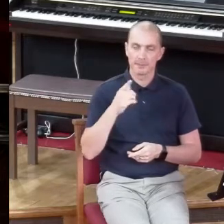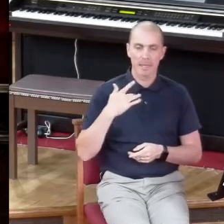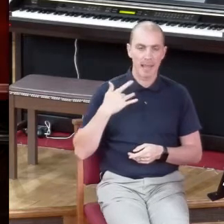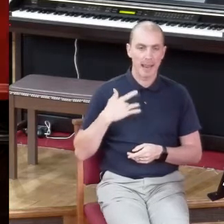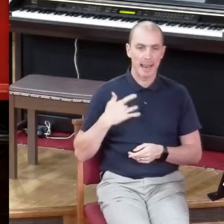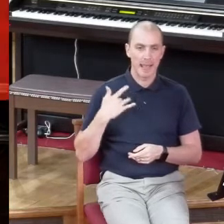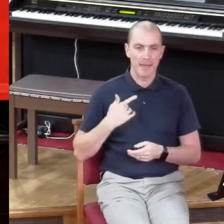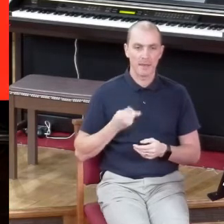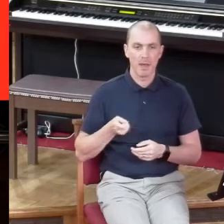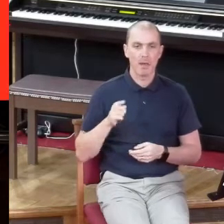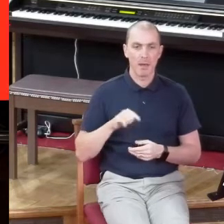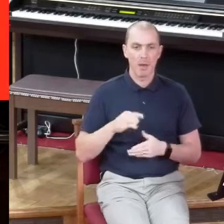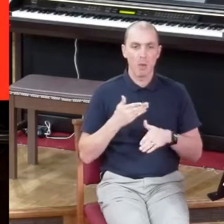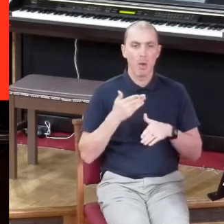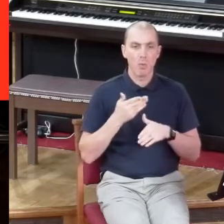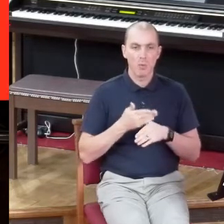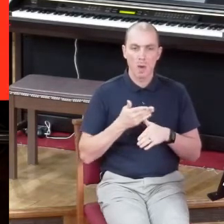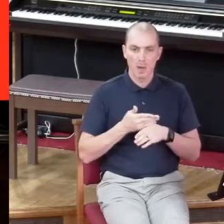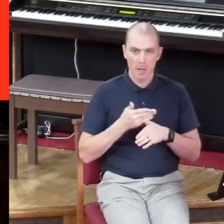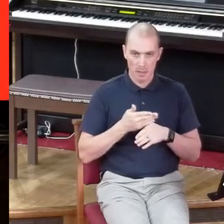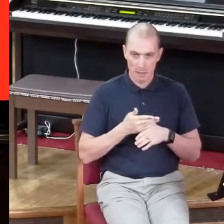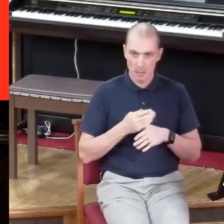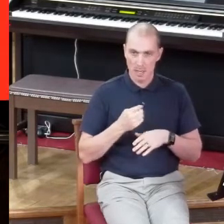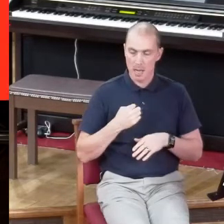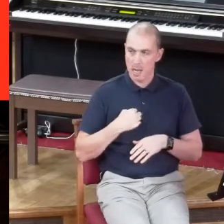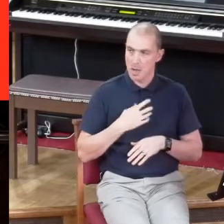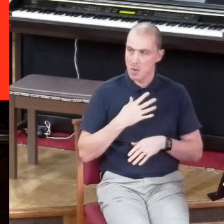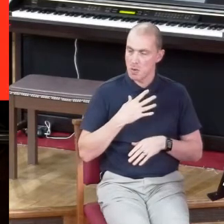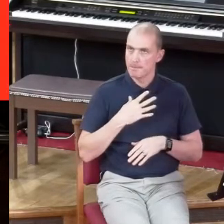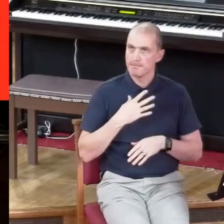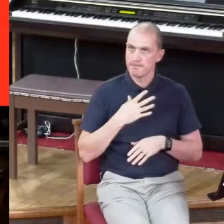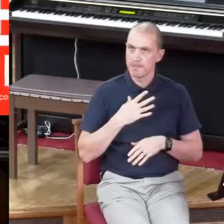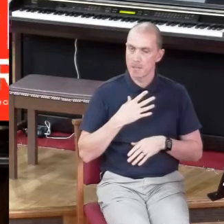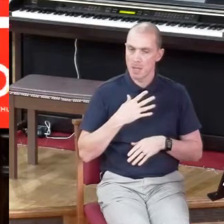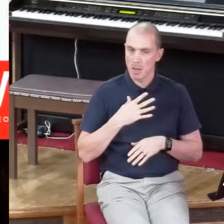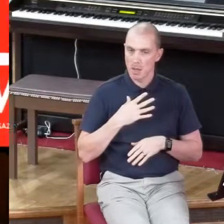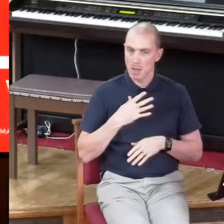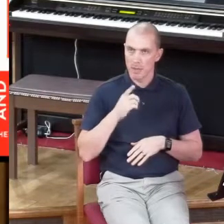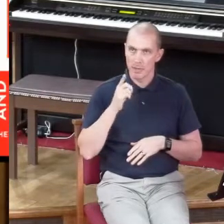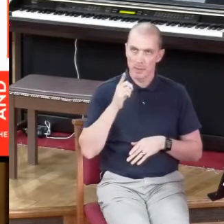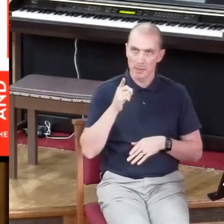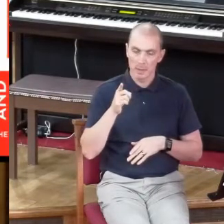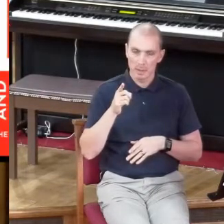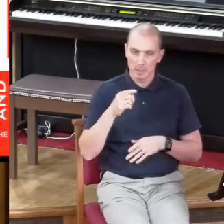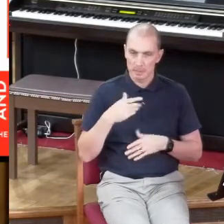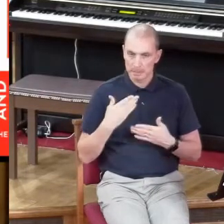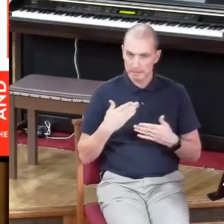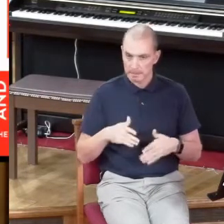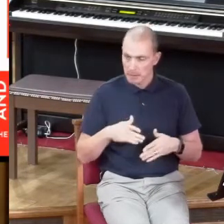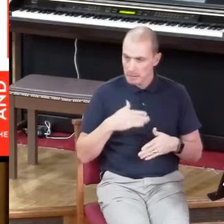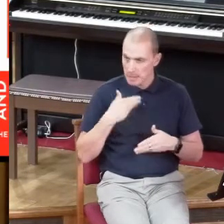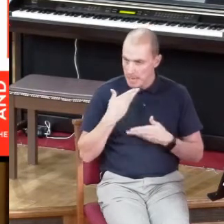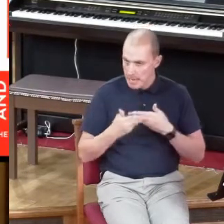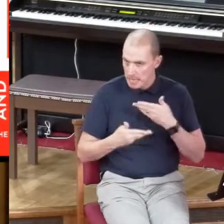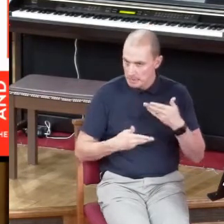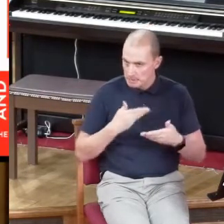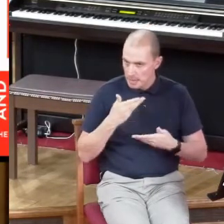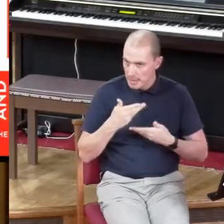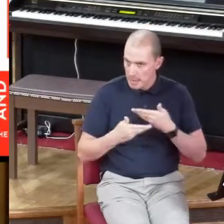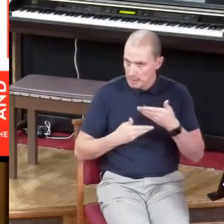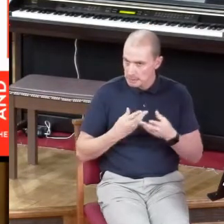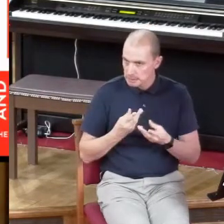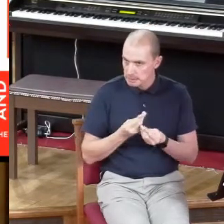something. I don't know whether they tell you about the legacies in Life and Work these days. They certainly used to. Perhaps some